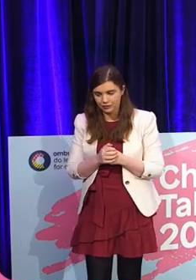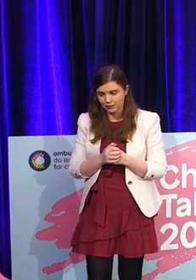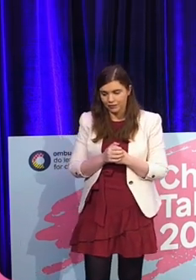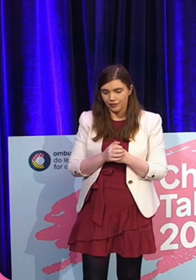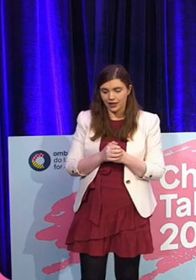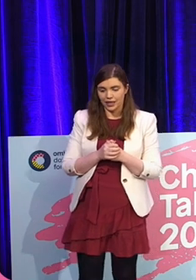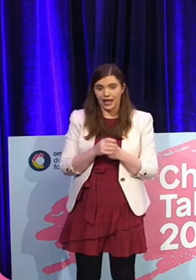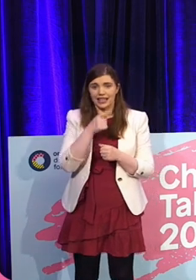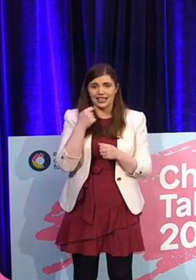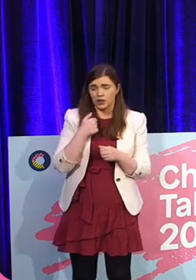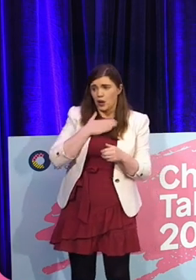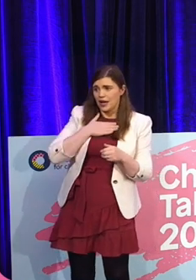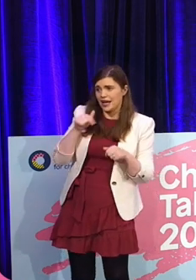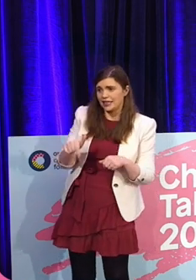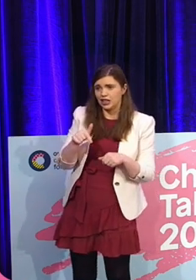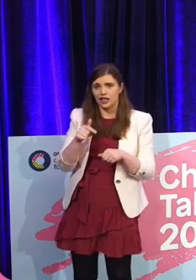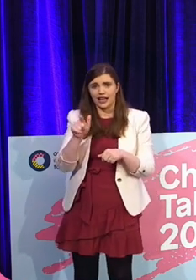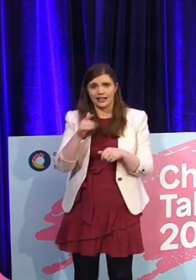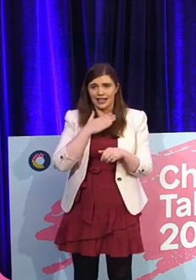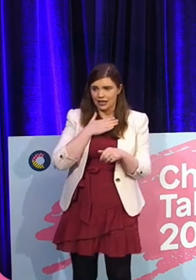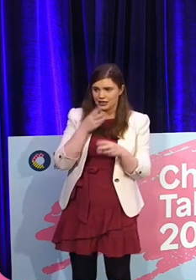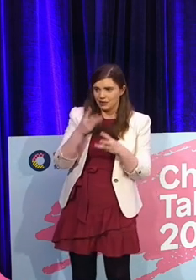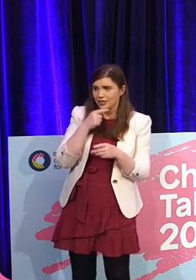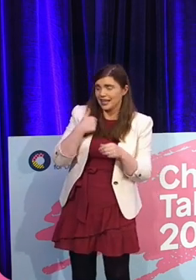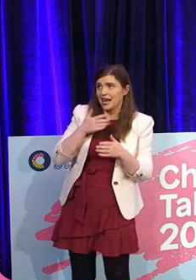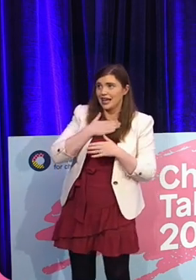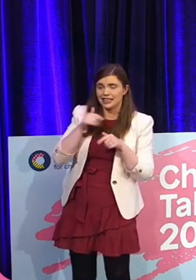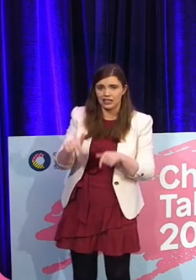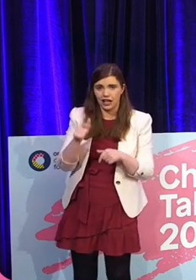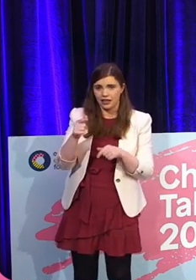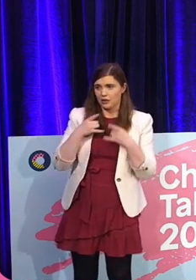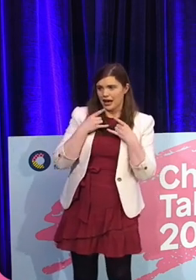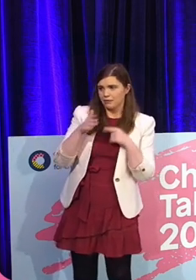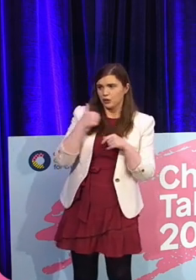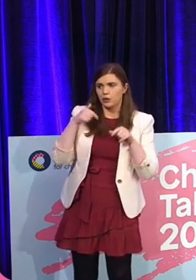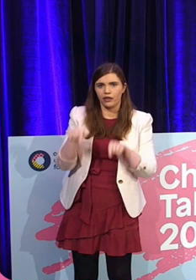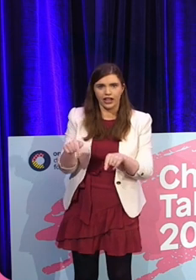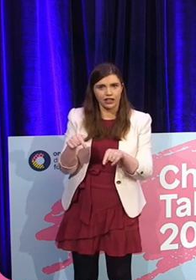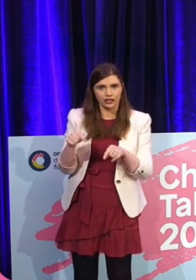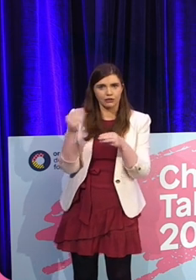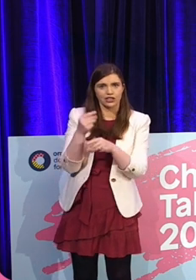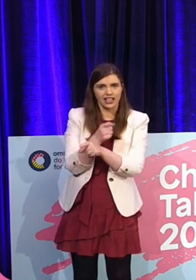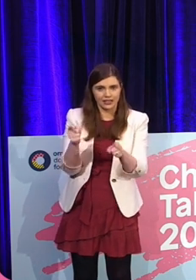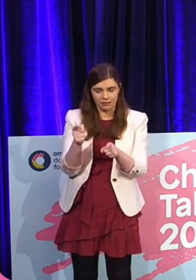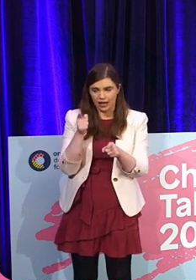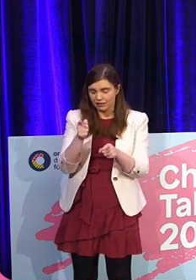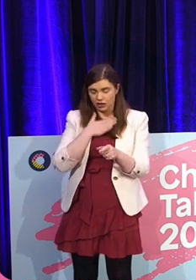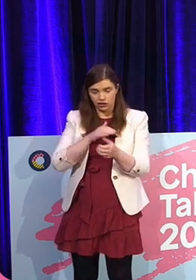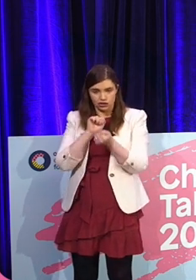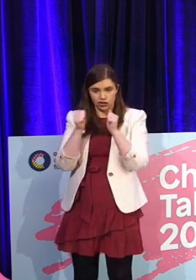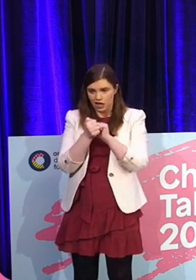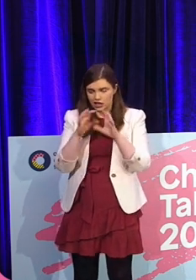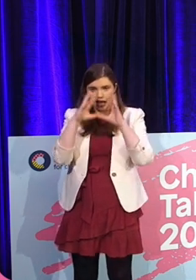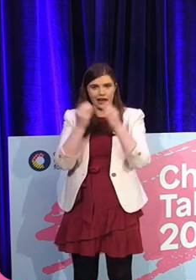were here for us and they liked the fact that we gave them time. They liked the fact that we were there and protecting them. And it just changed everything I did from there on. And it